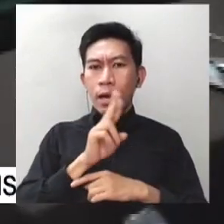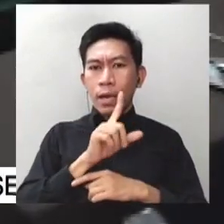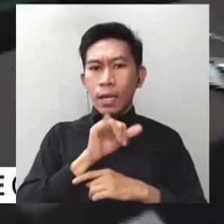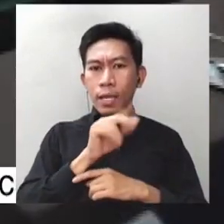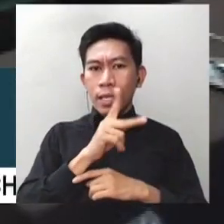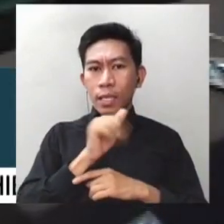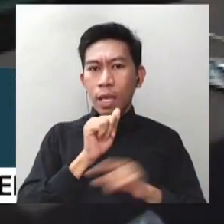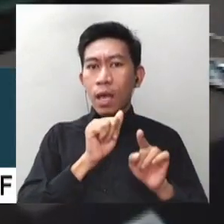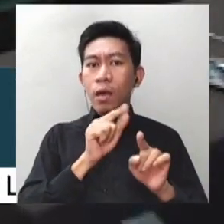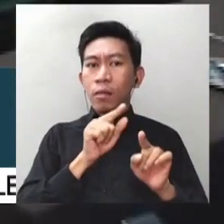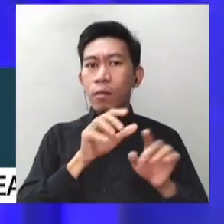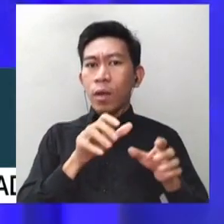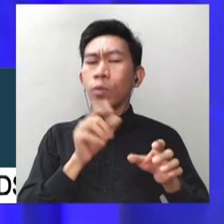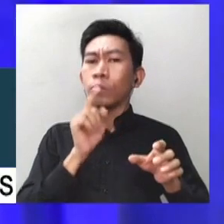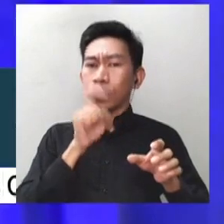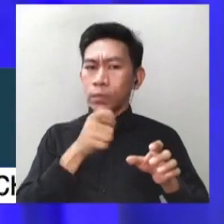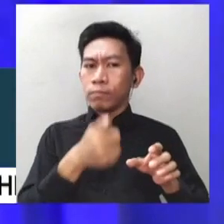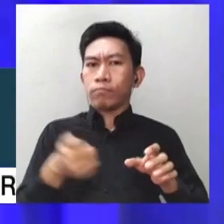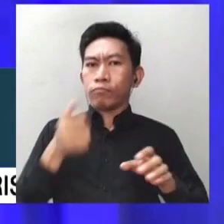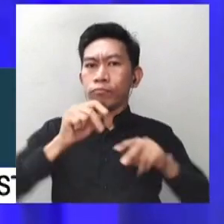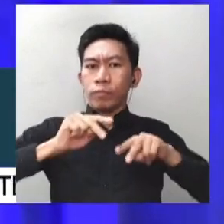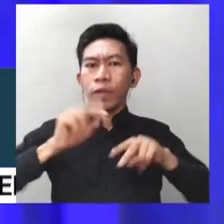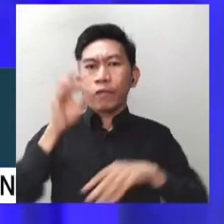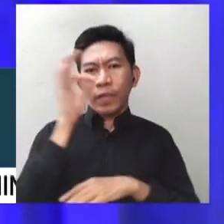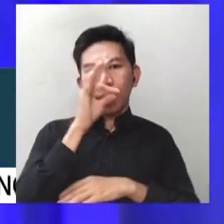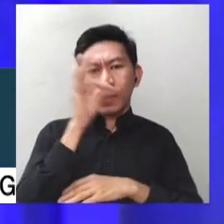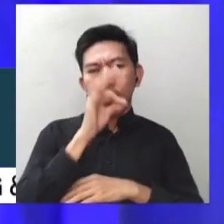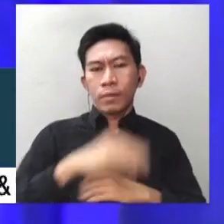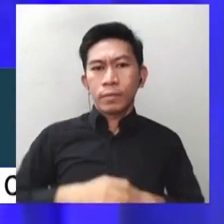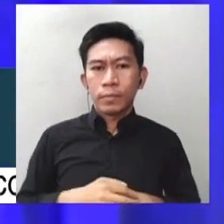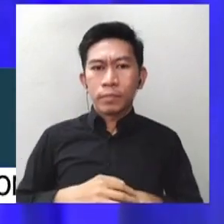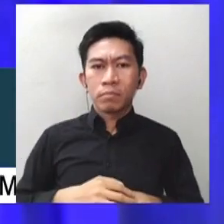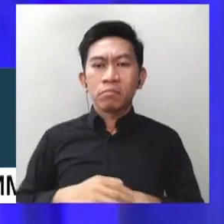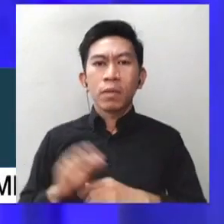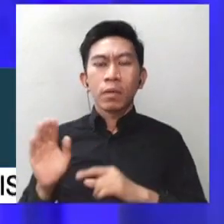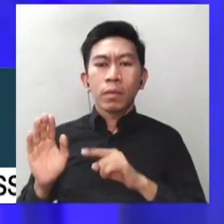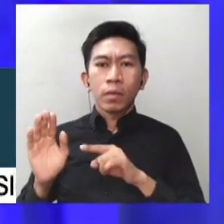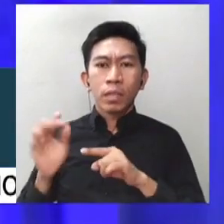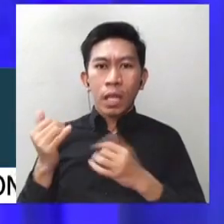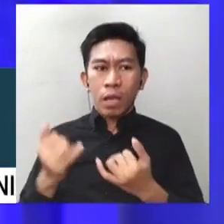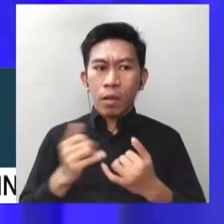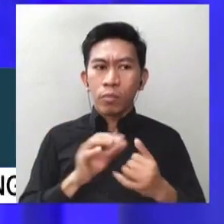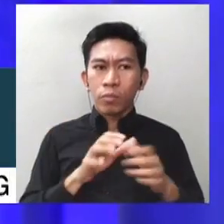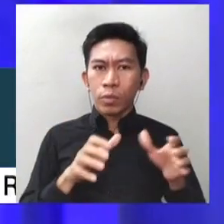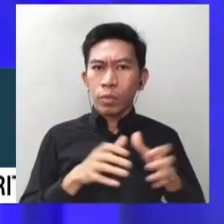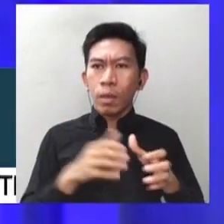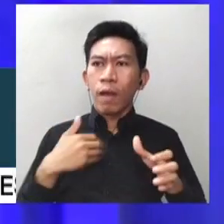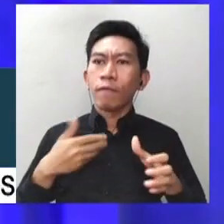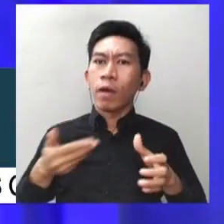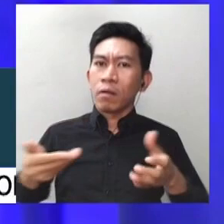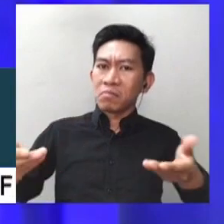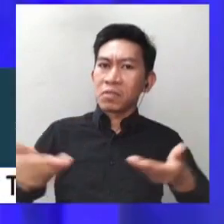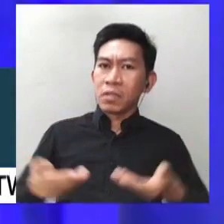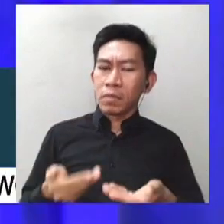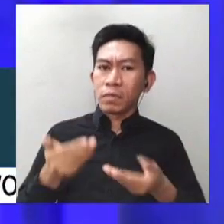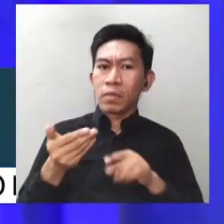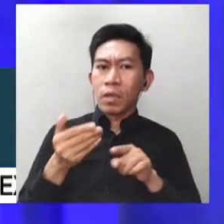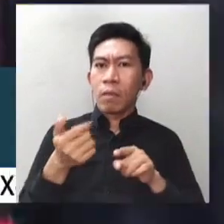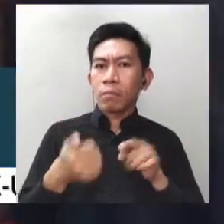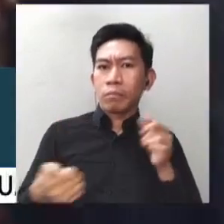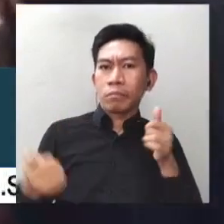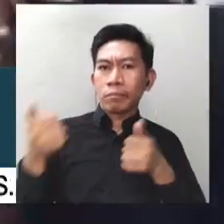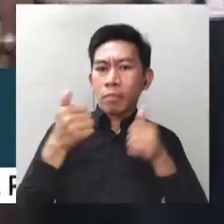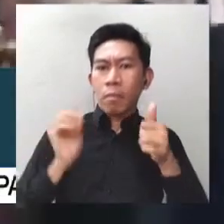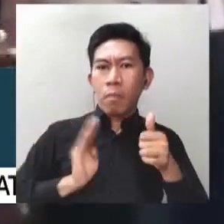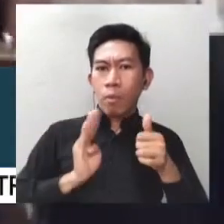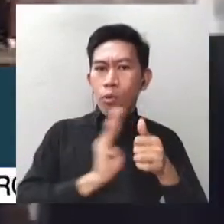Benjamin Diokno made that remark after the Treasury Bureau last week began accepting applications for senior members of the board. Weeks